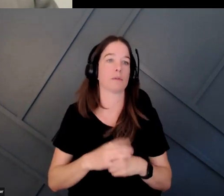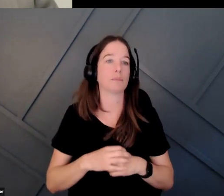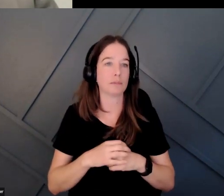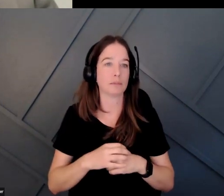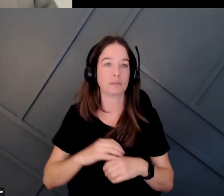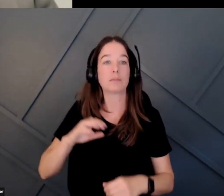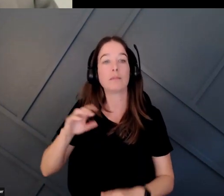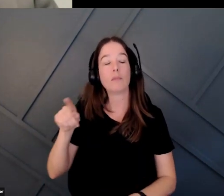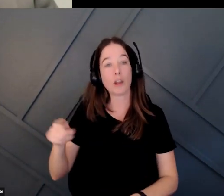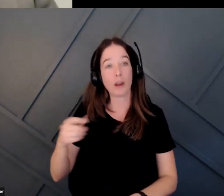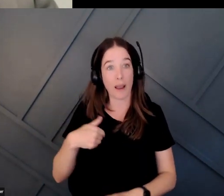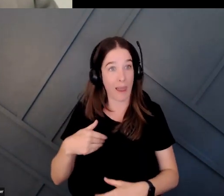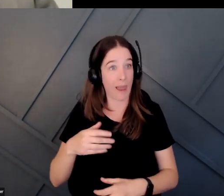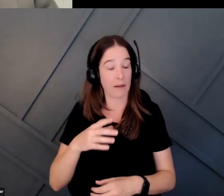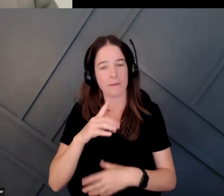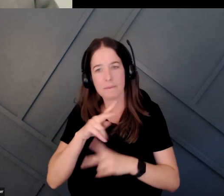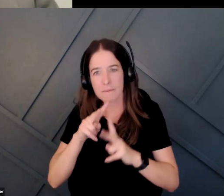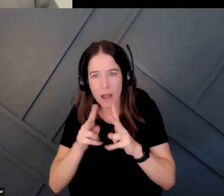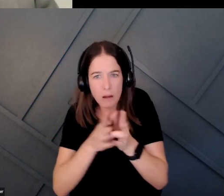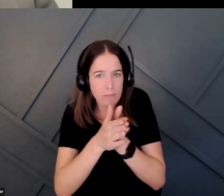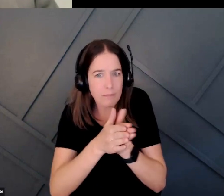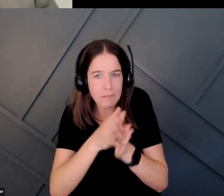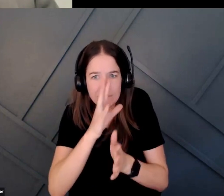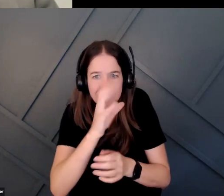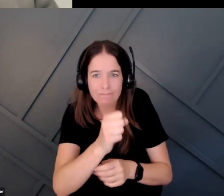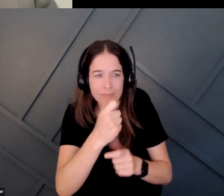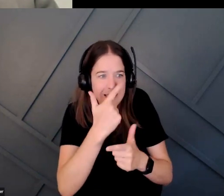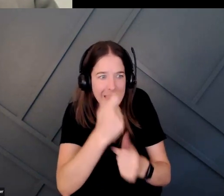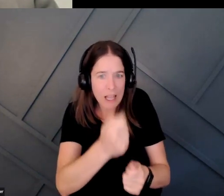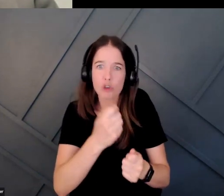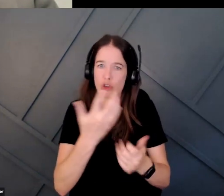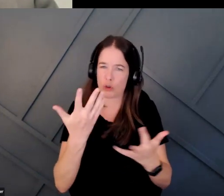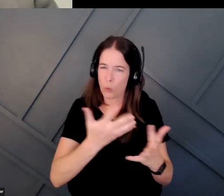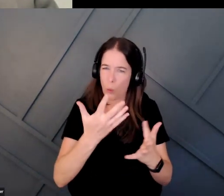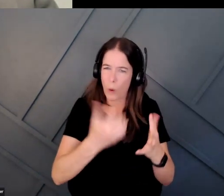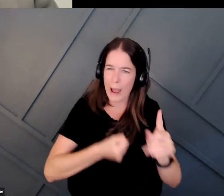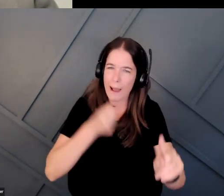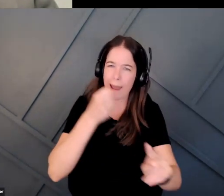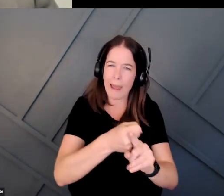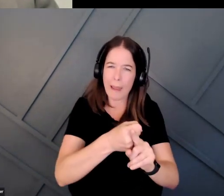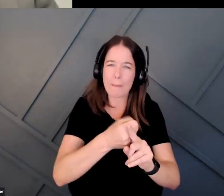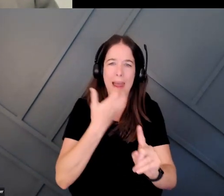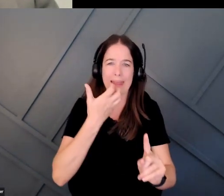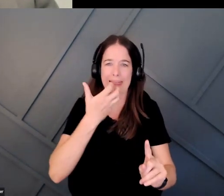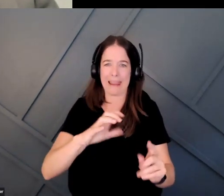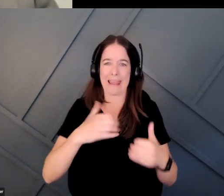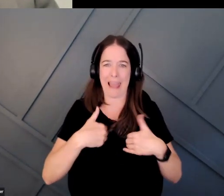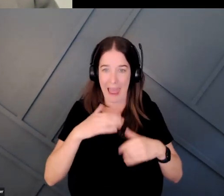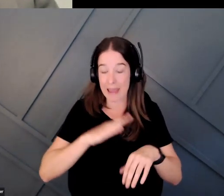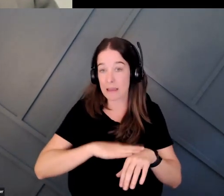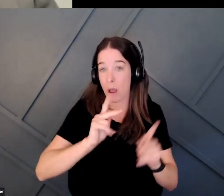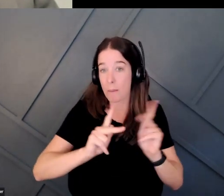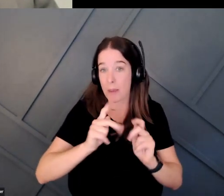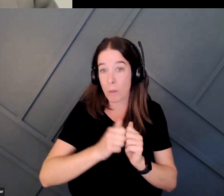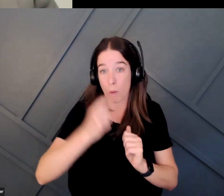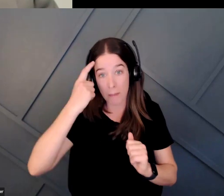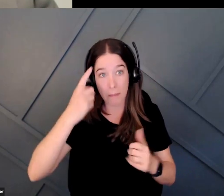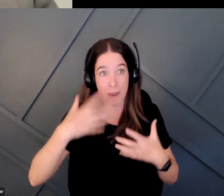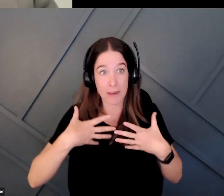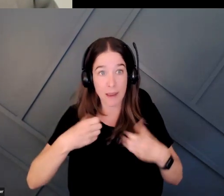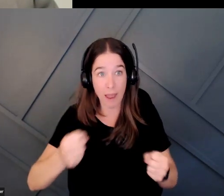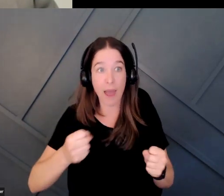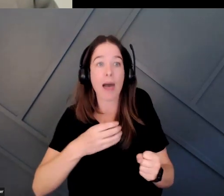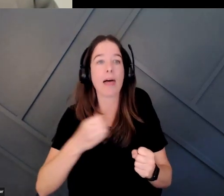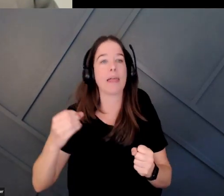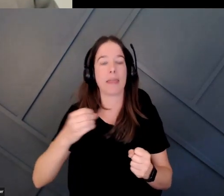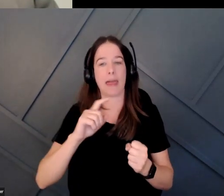interest in the impact of extreme heat on people with mental health and substance use chronic health conditions, and has been contributing to